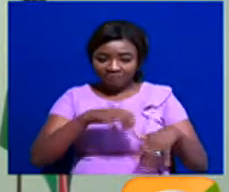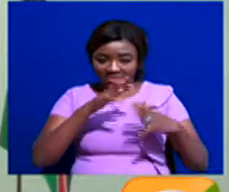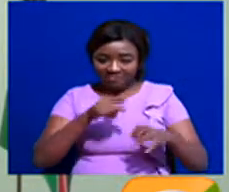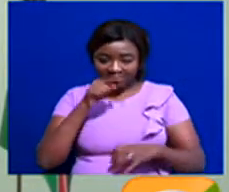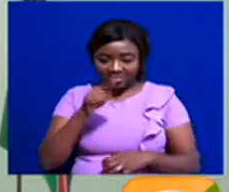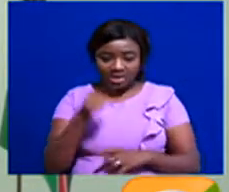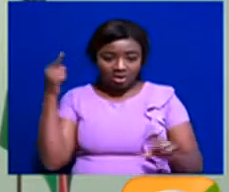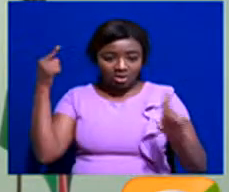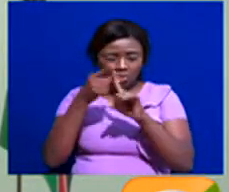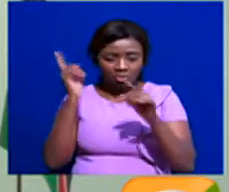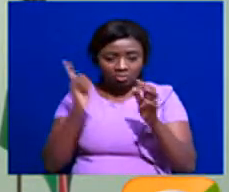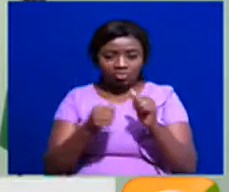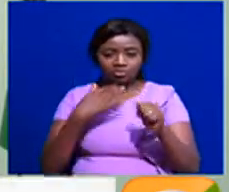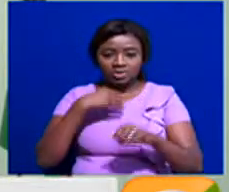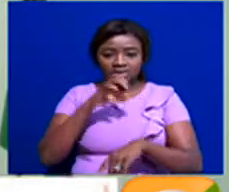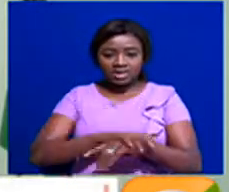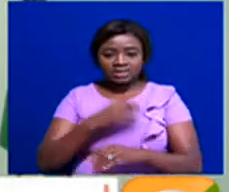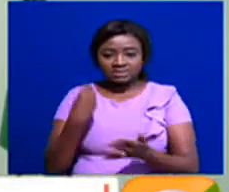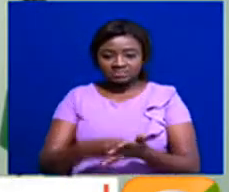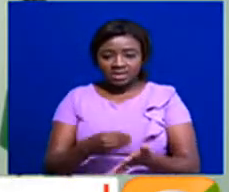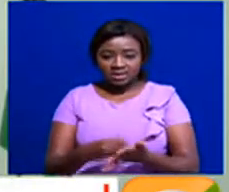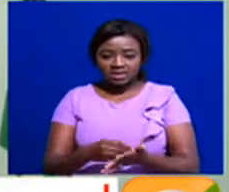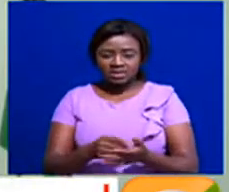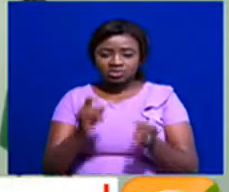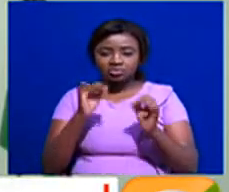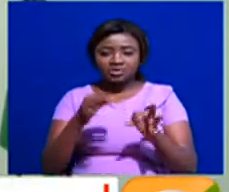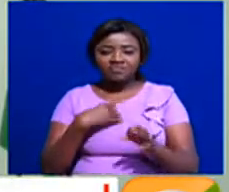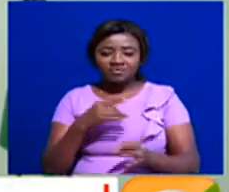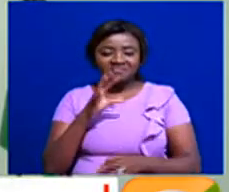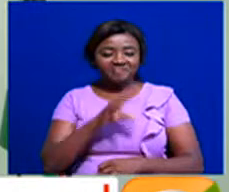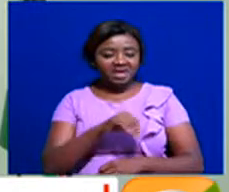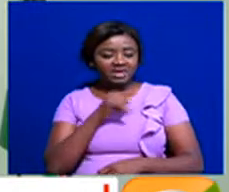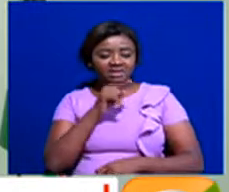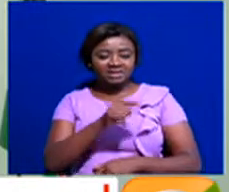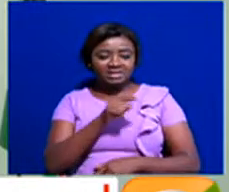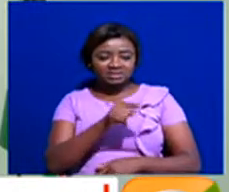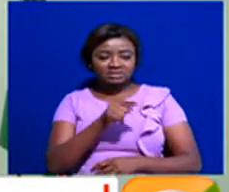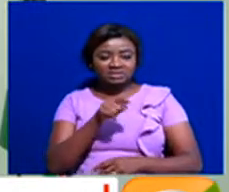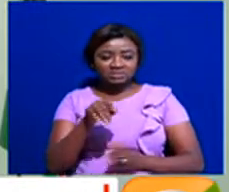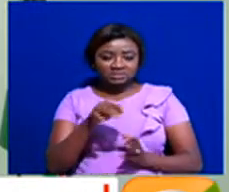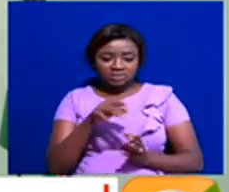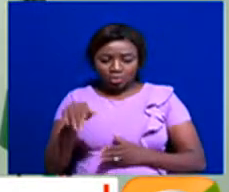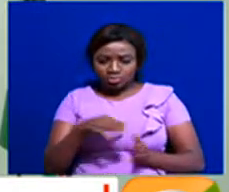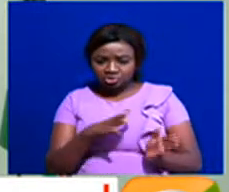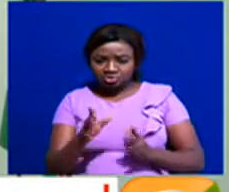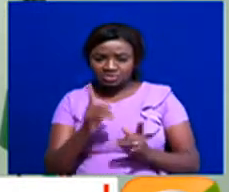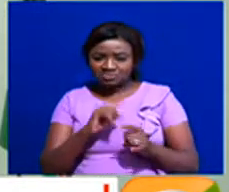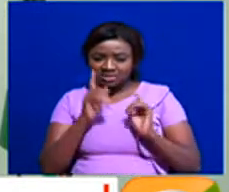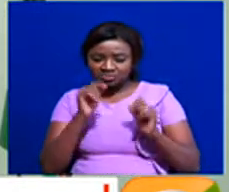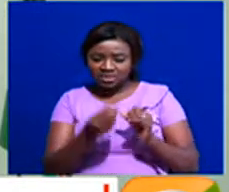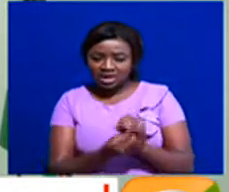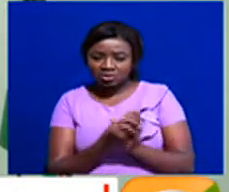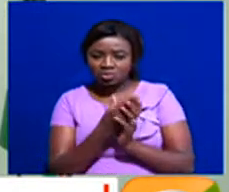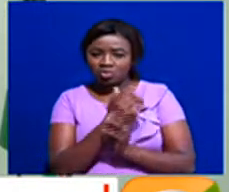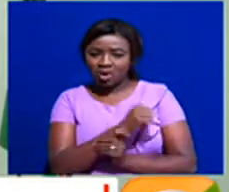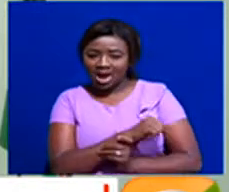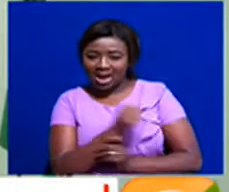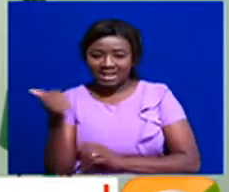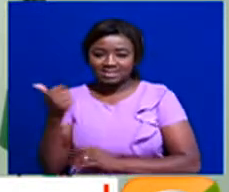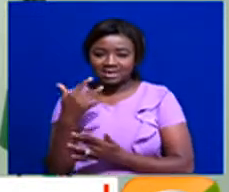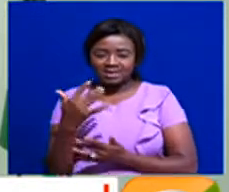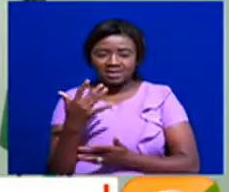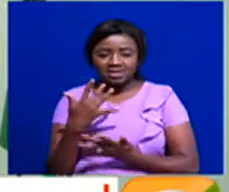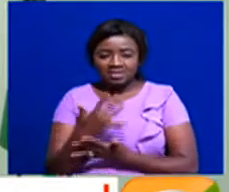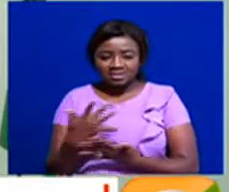get money. So when we identify a value chain that needs to be used as an alternative crop to tobacco, it must be a